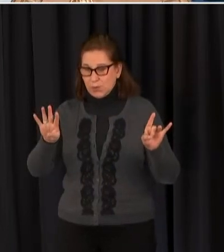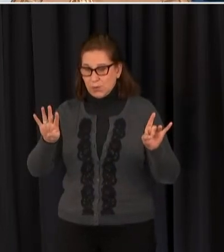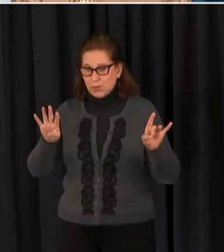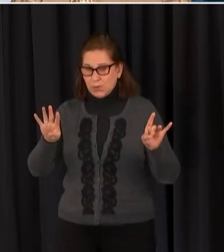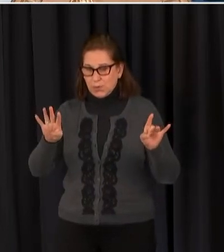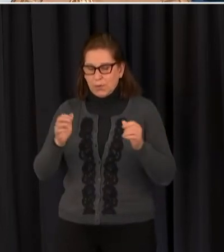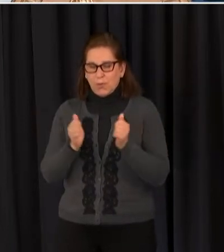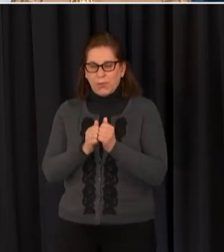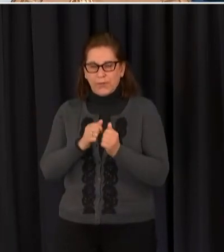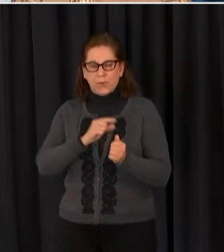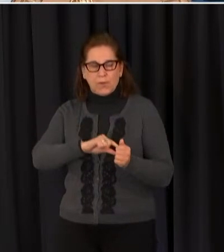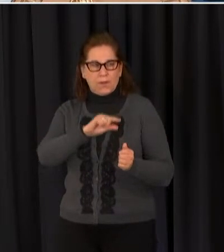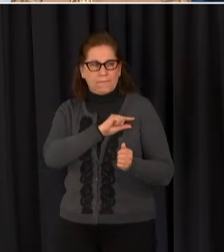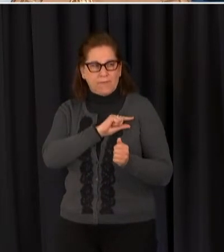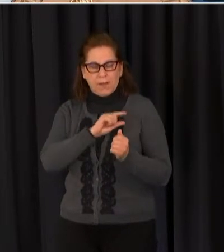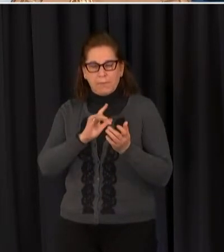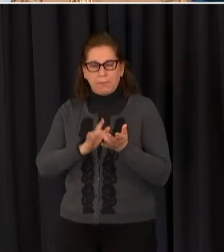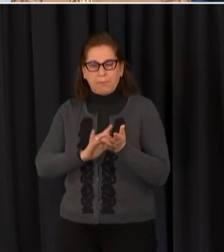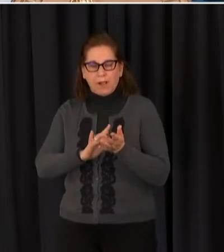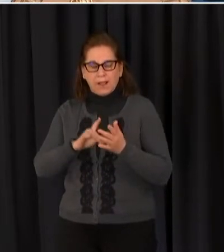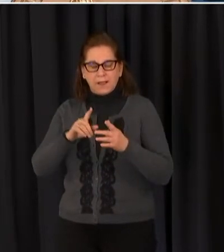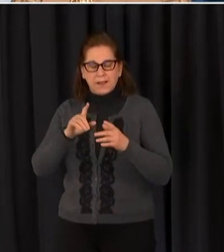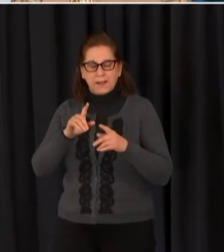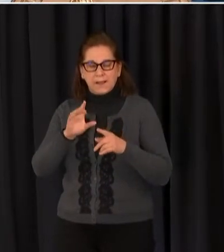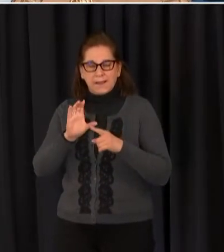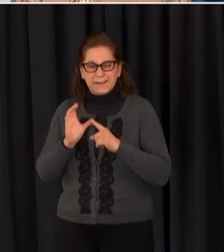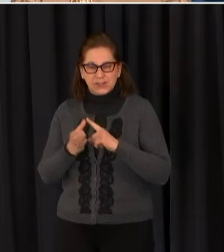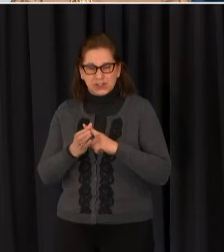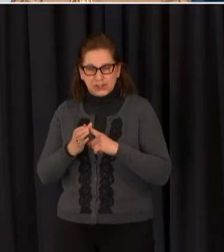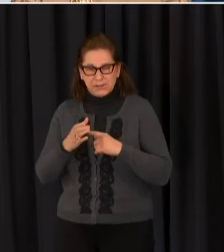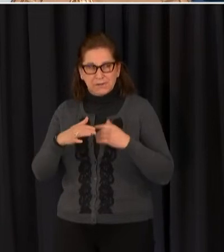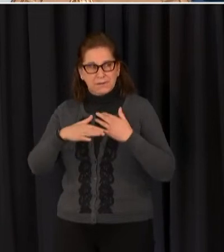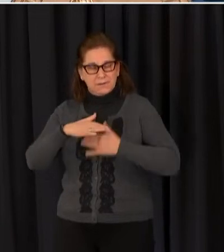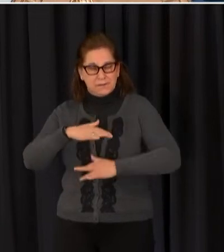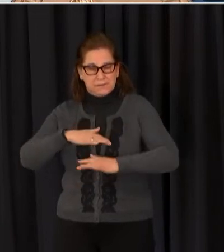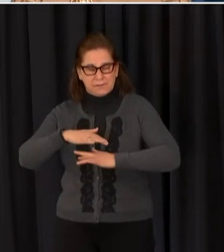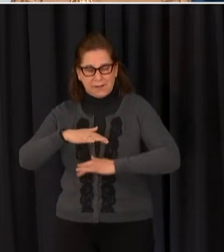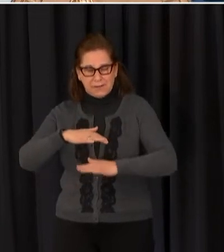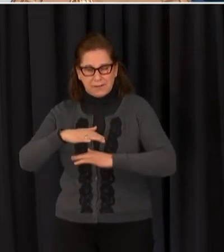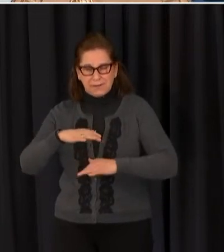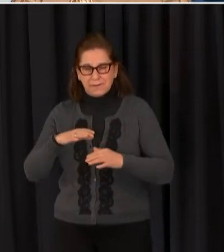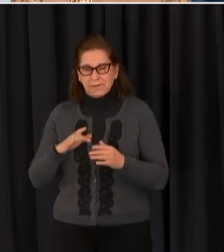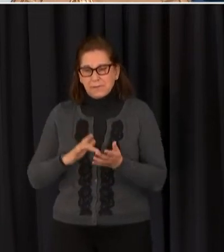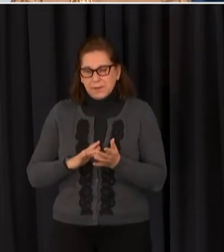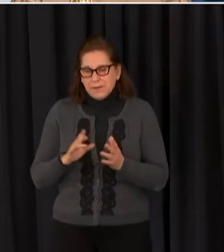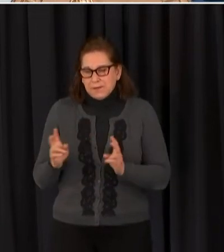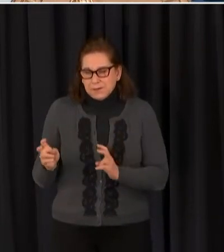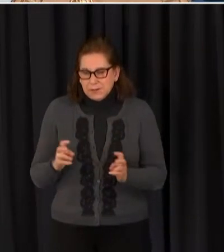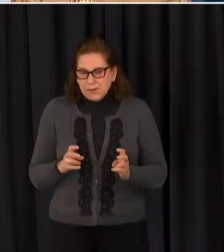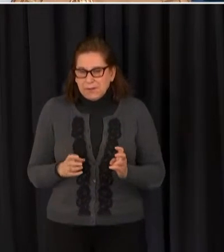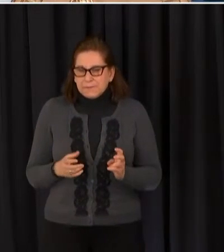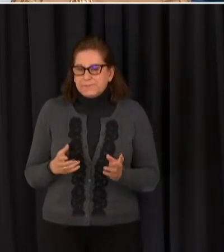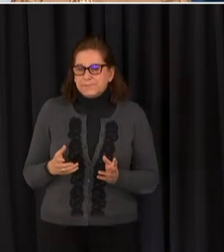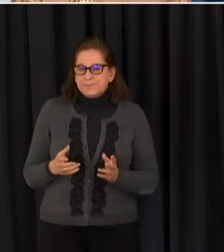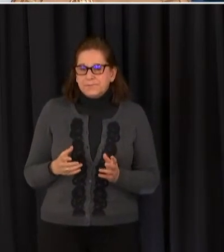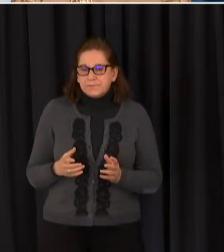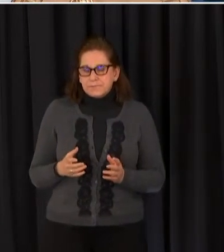with qualifying medical conditions who are registered. And we have